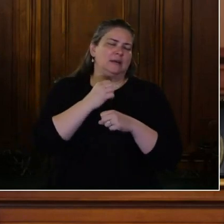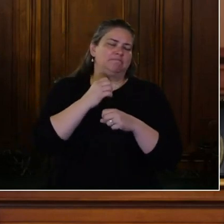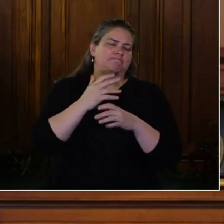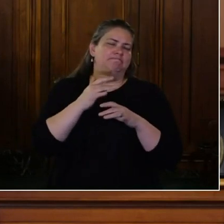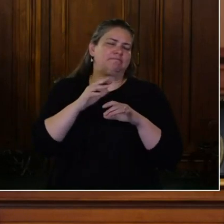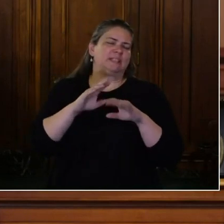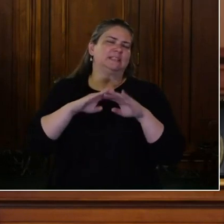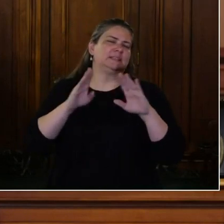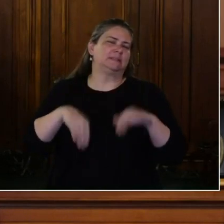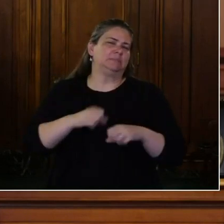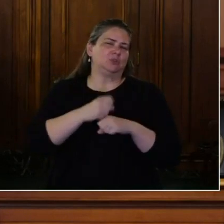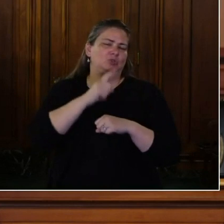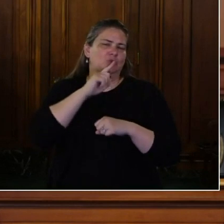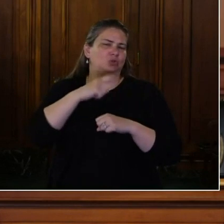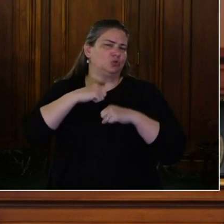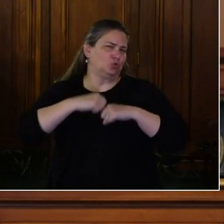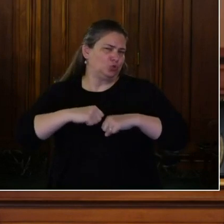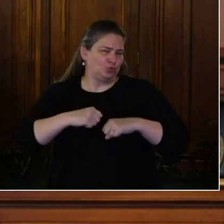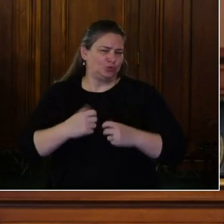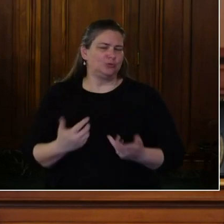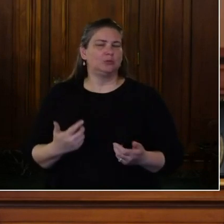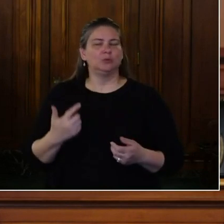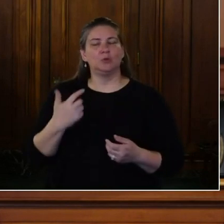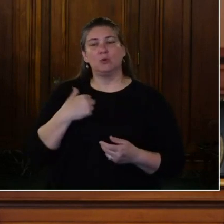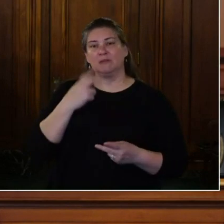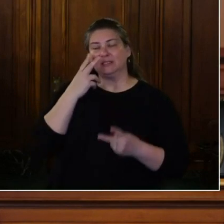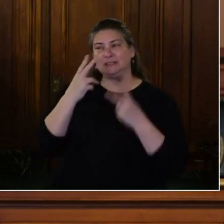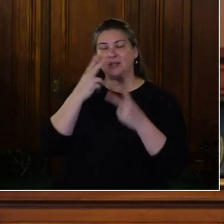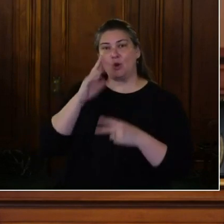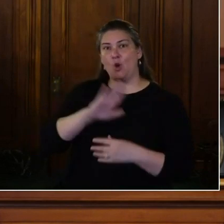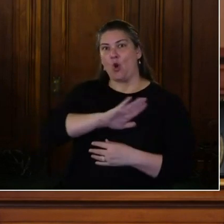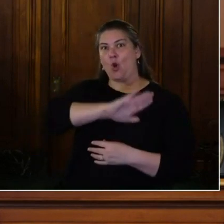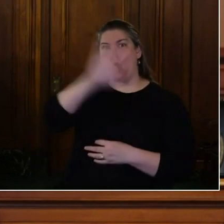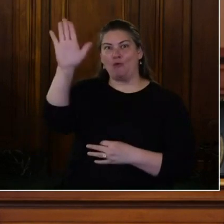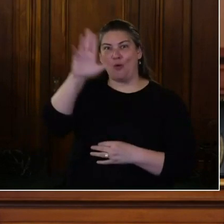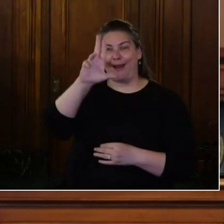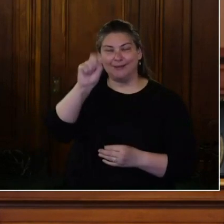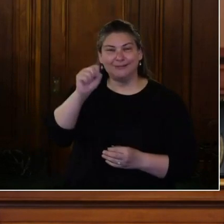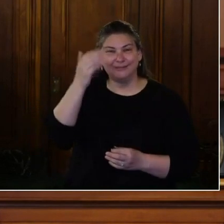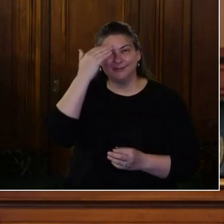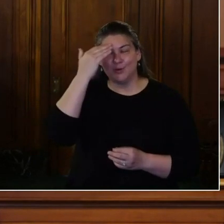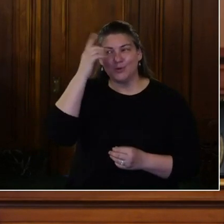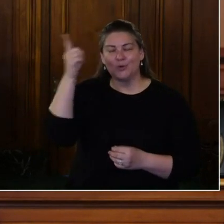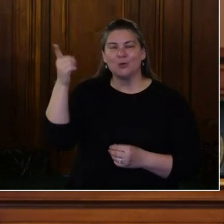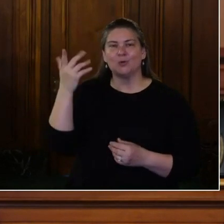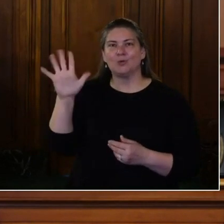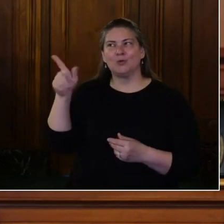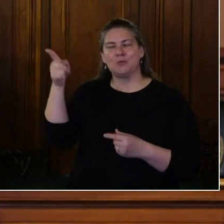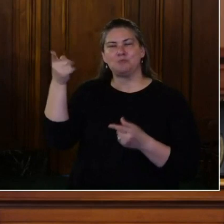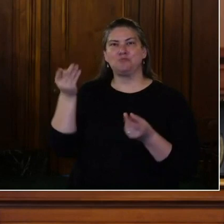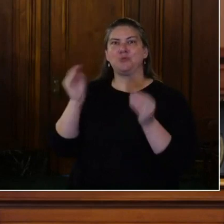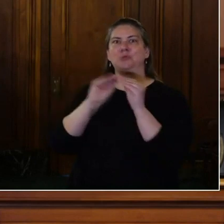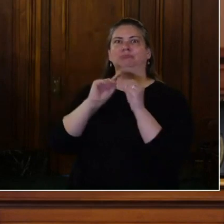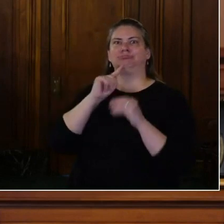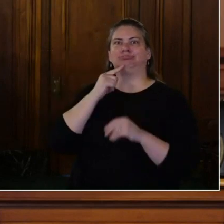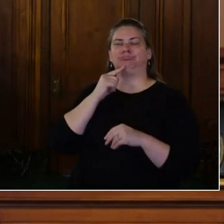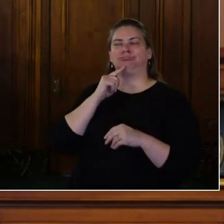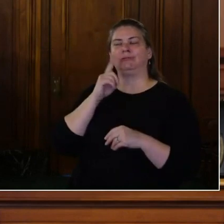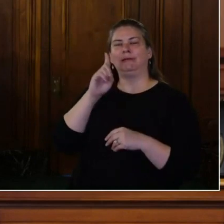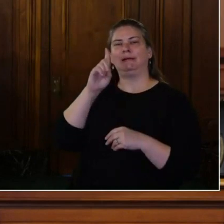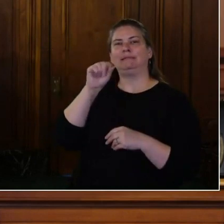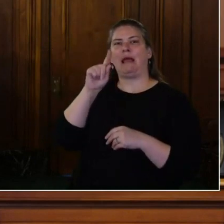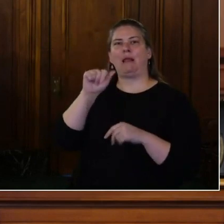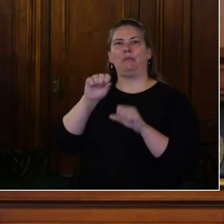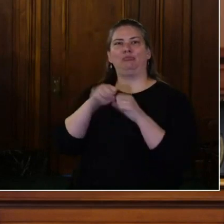especially as we've seen reports across the country of more significant data